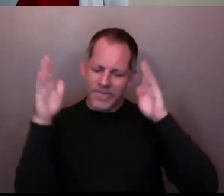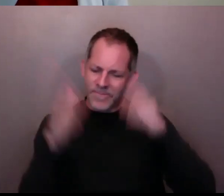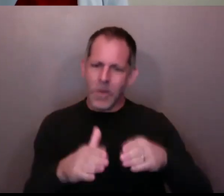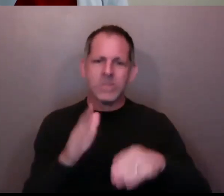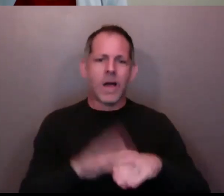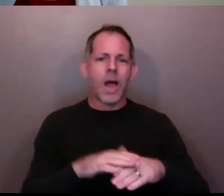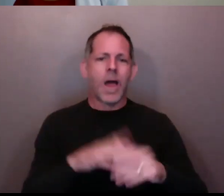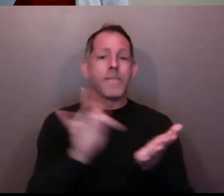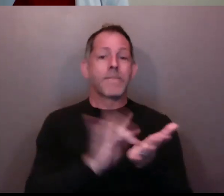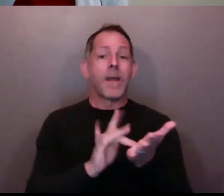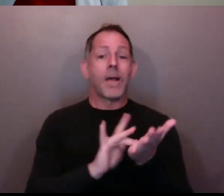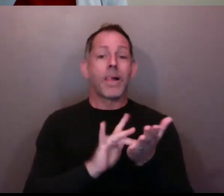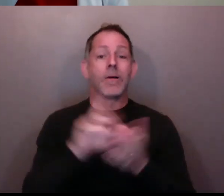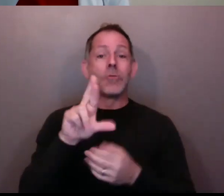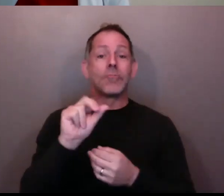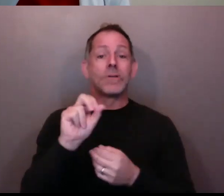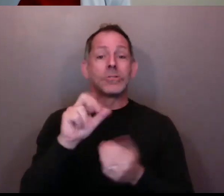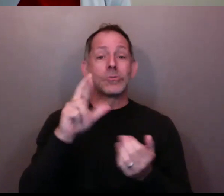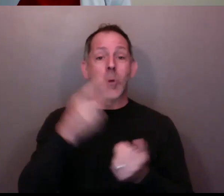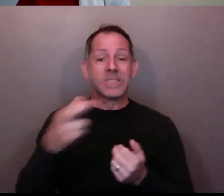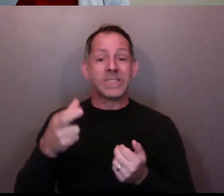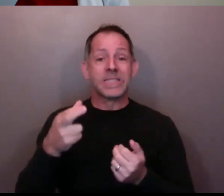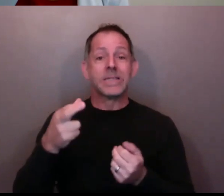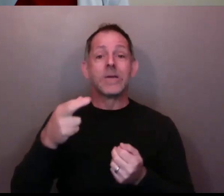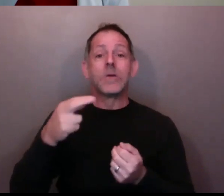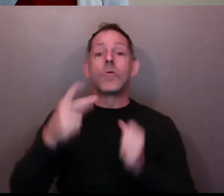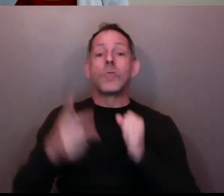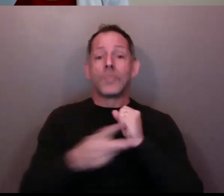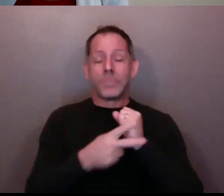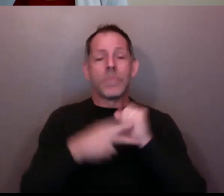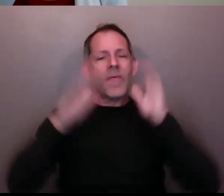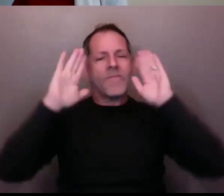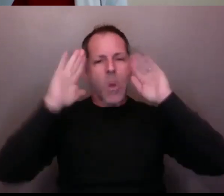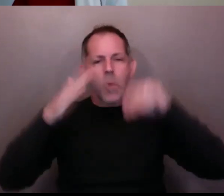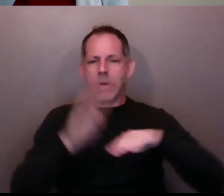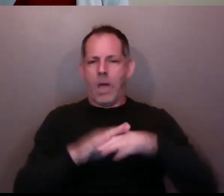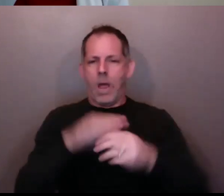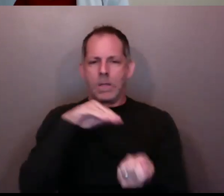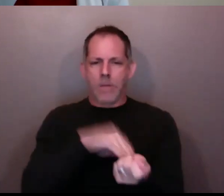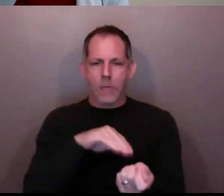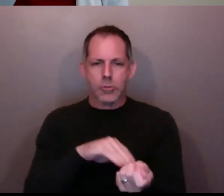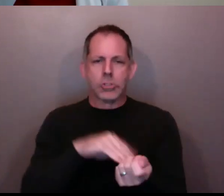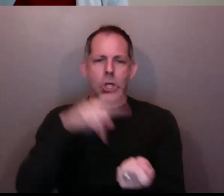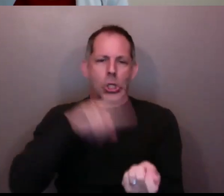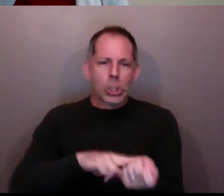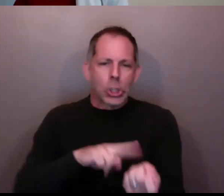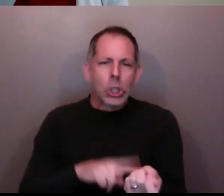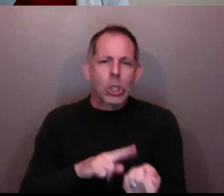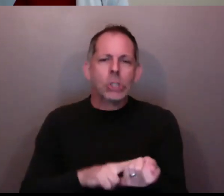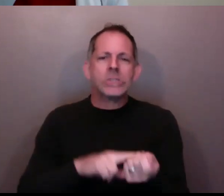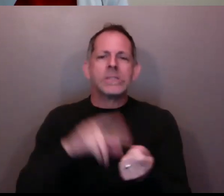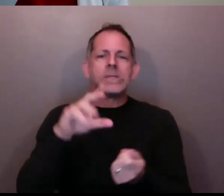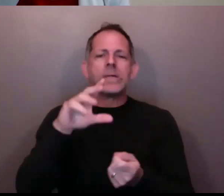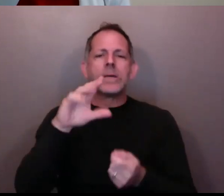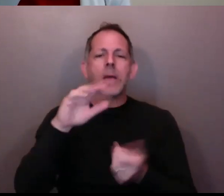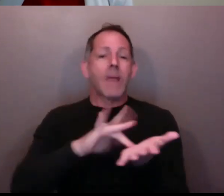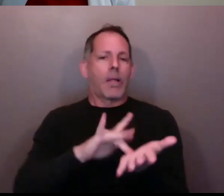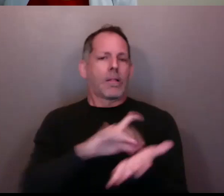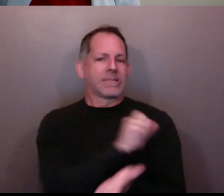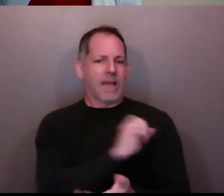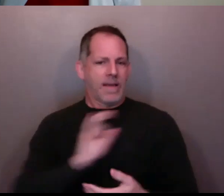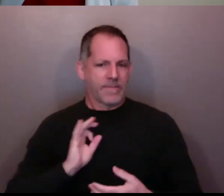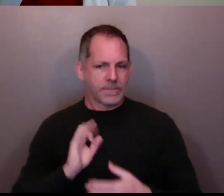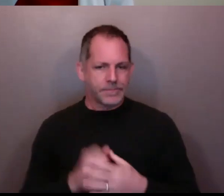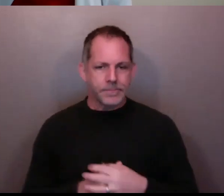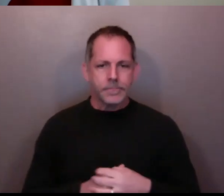have doctors and nurses, but we have a lot of other people that help as well. And we have interpreters.